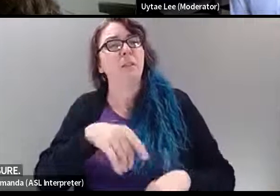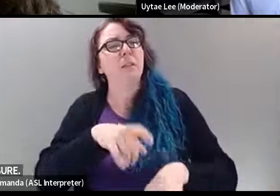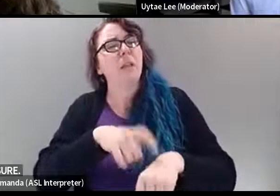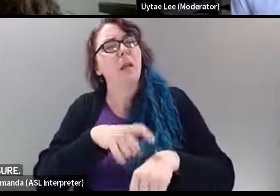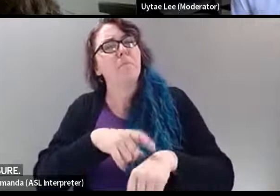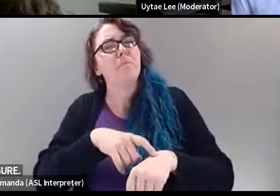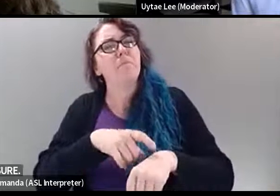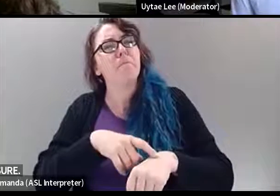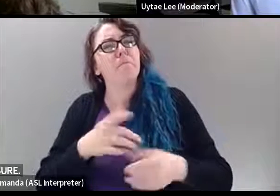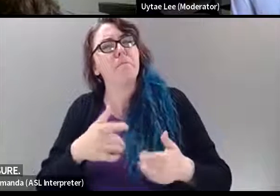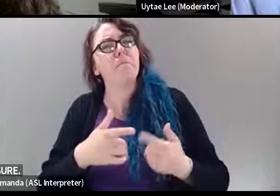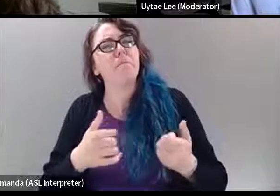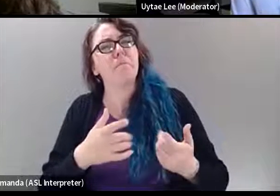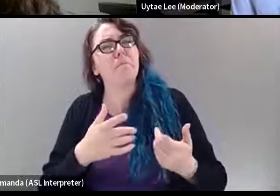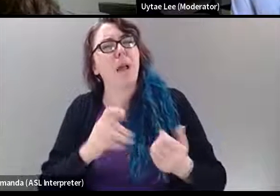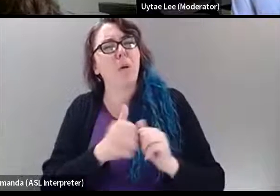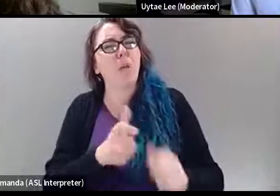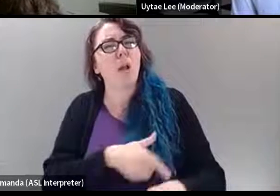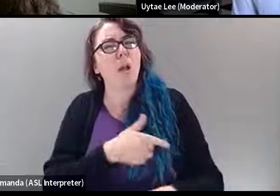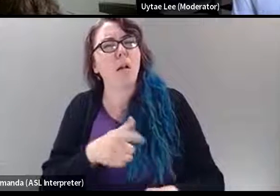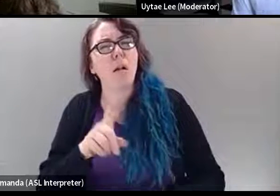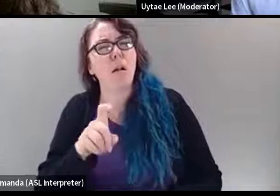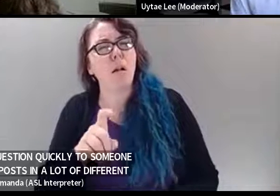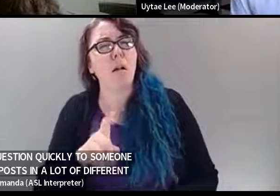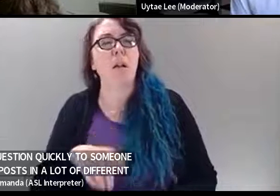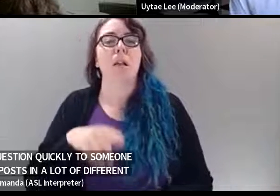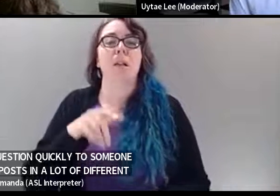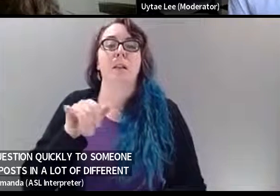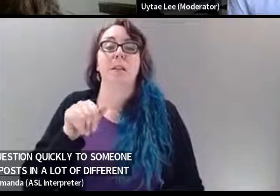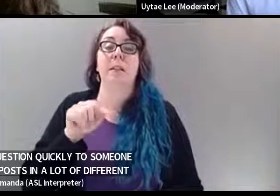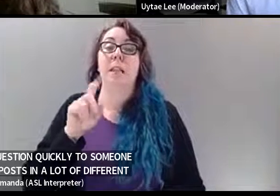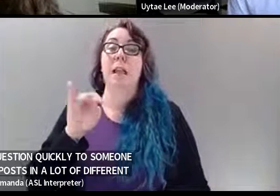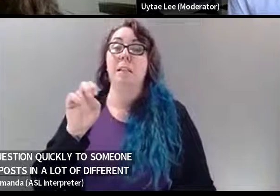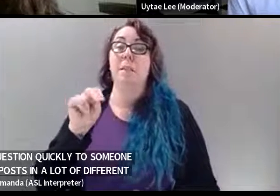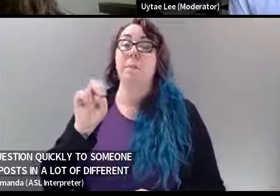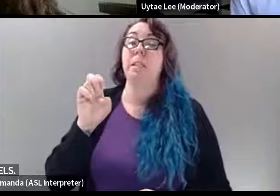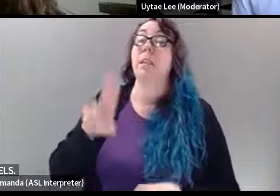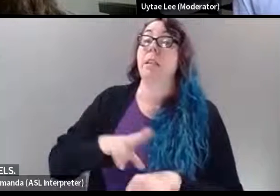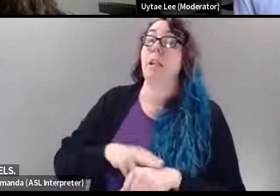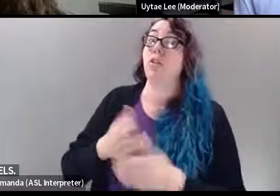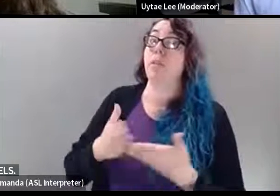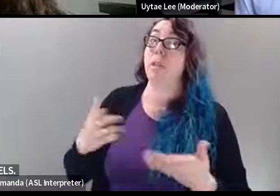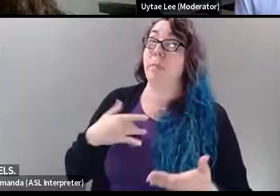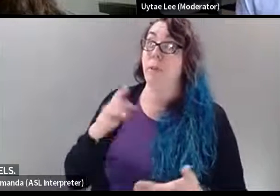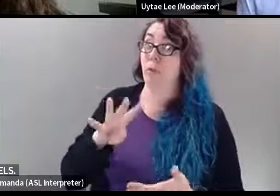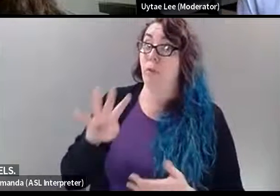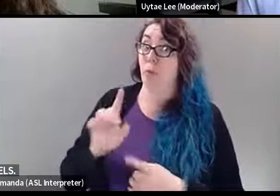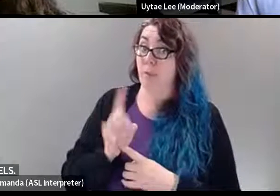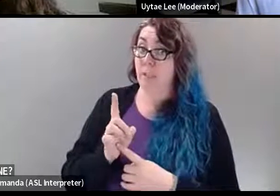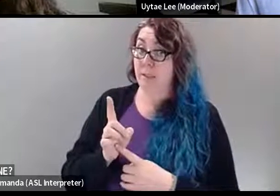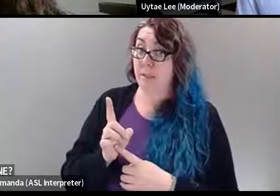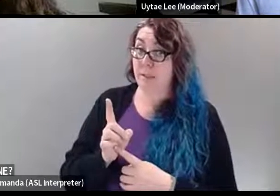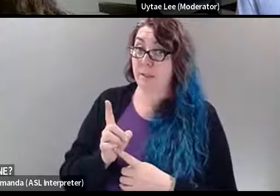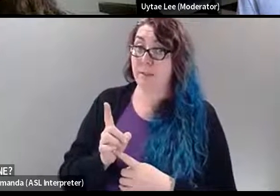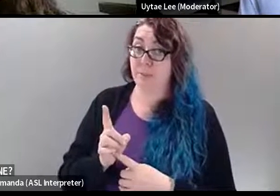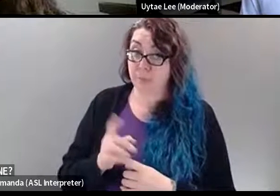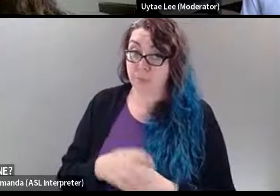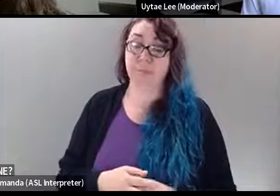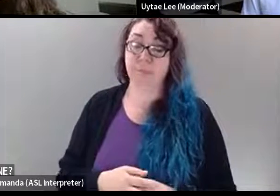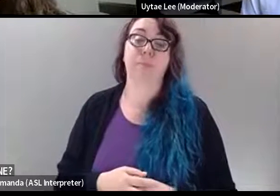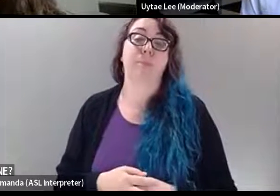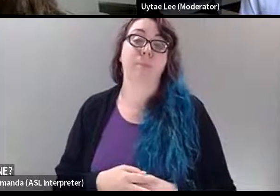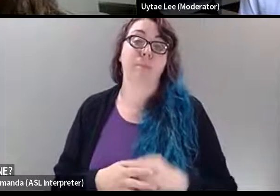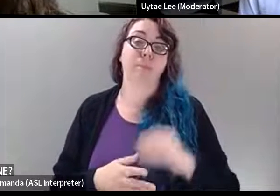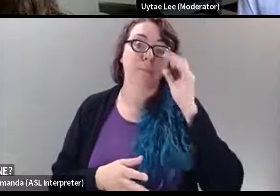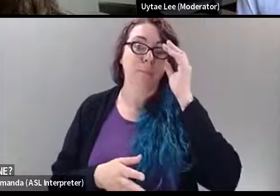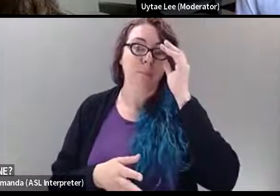of things are 44 minutes. And there is actually a short doc strand through the nature of things that we encourage emerging